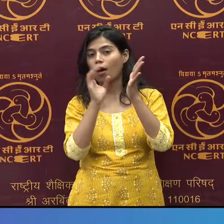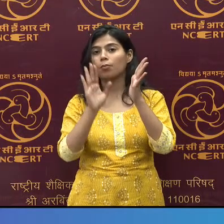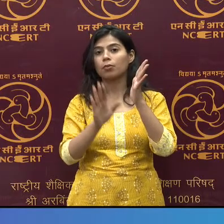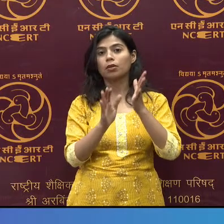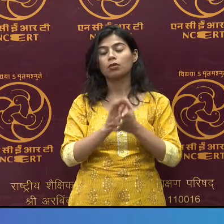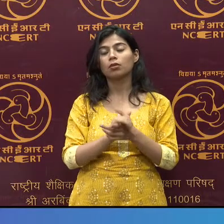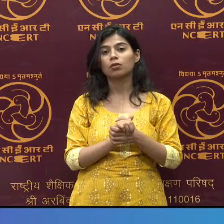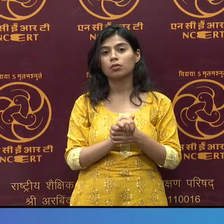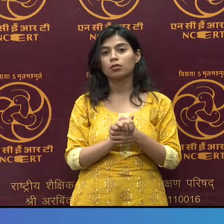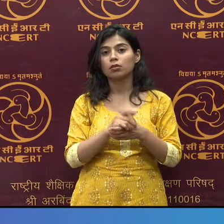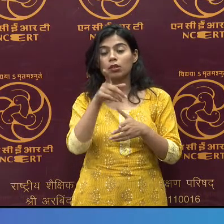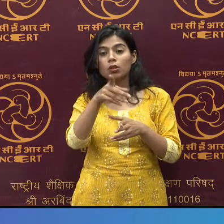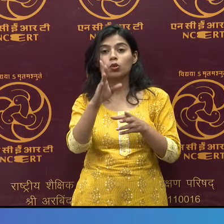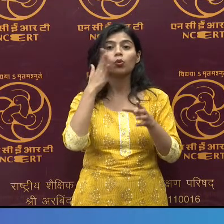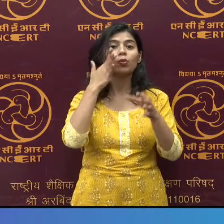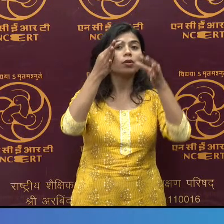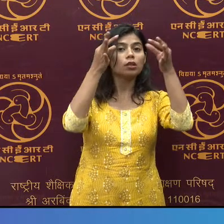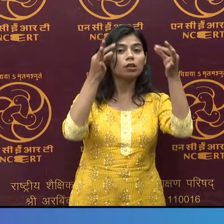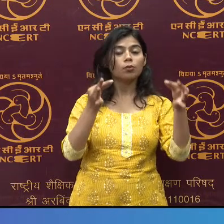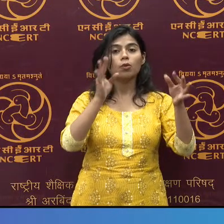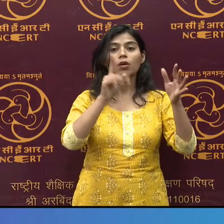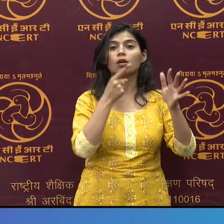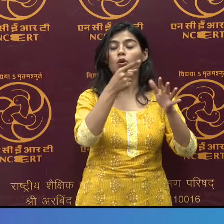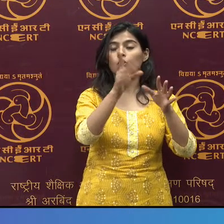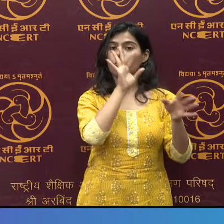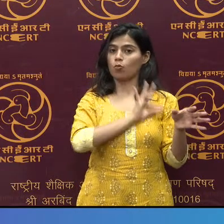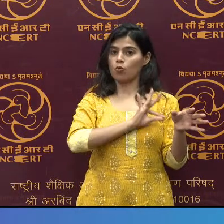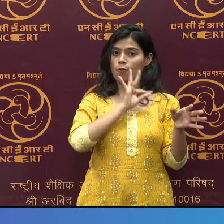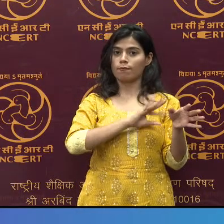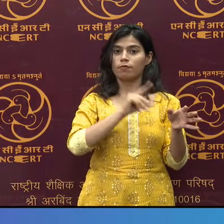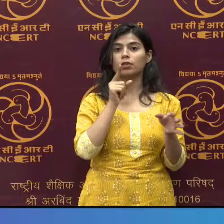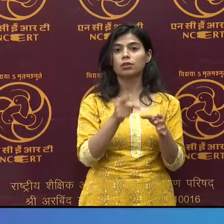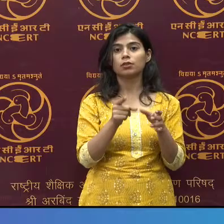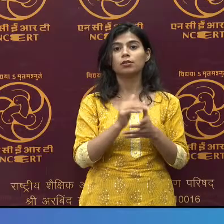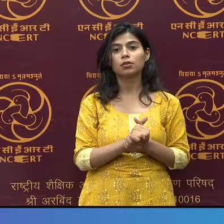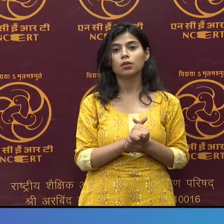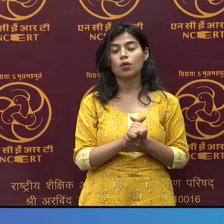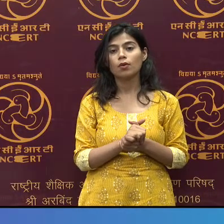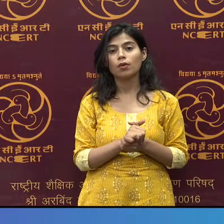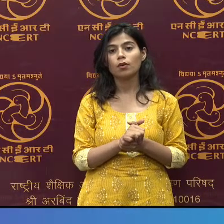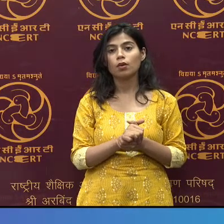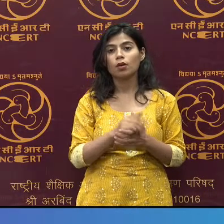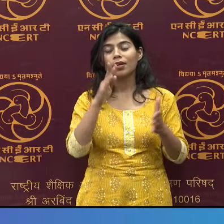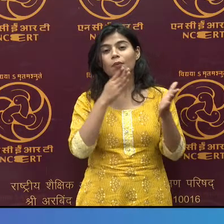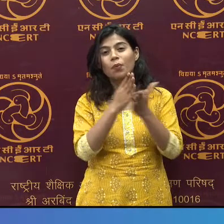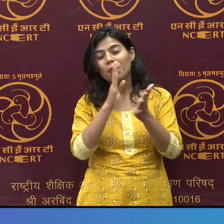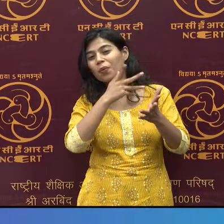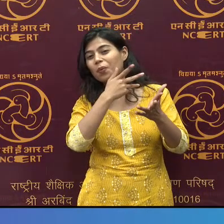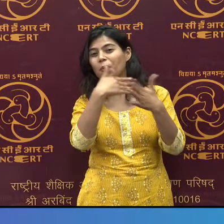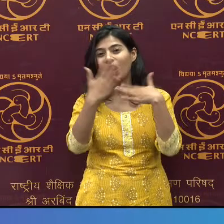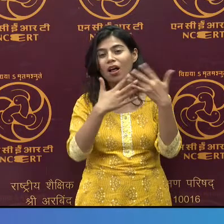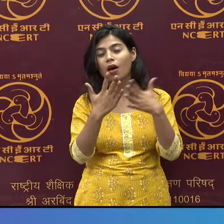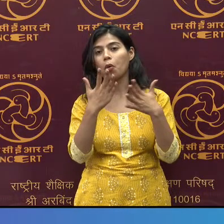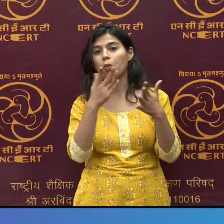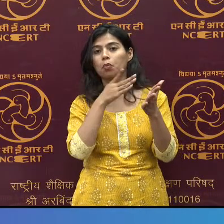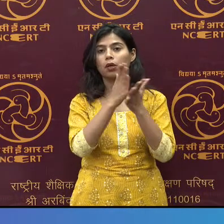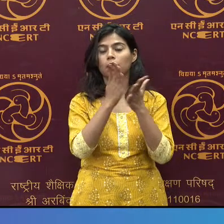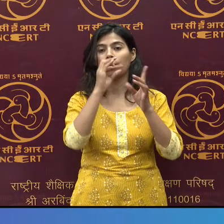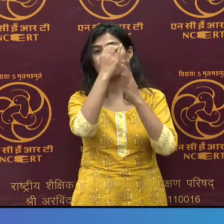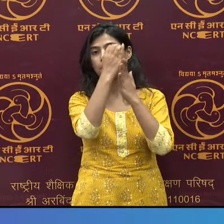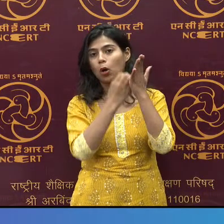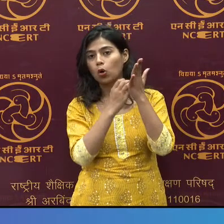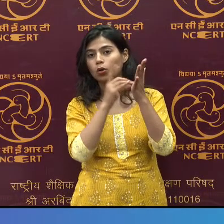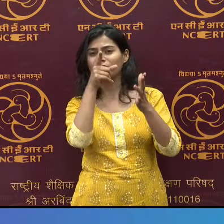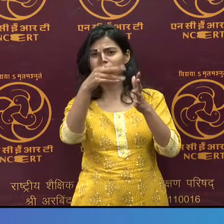so that the institutions can maximize profits, and irrespective of whether the particular program suits the students or